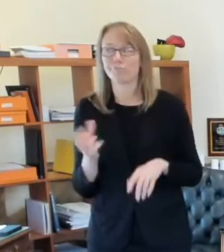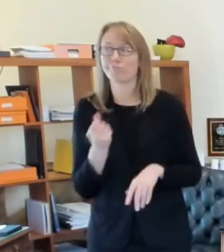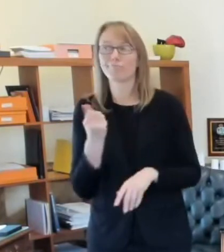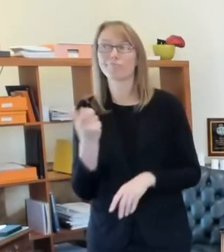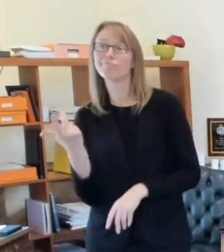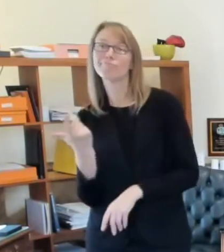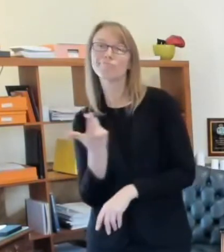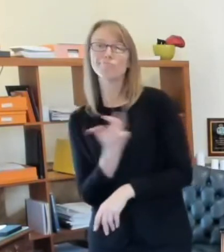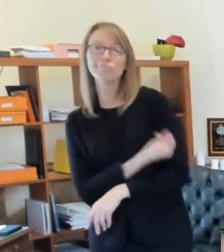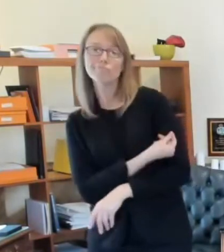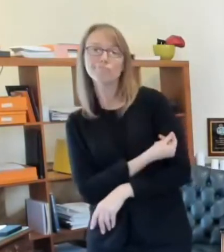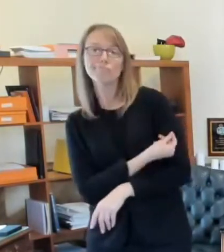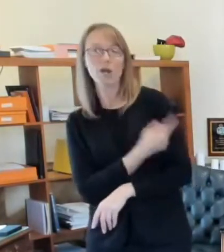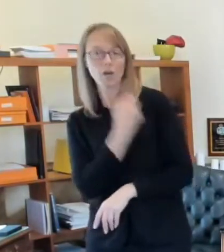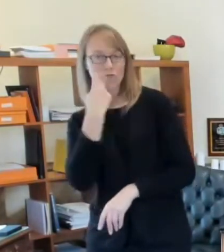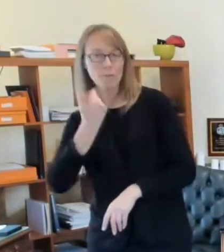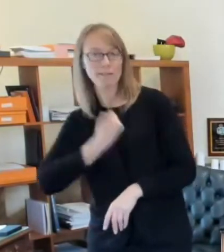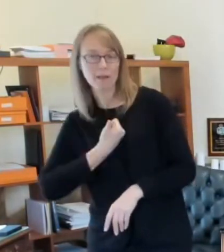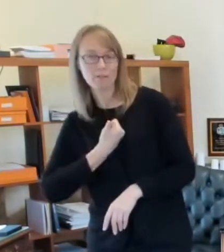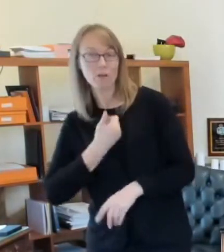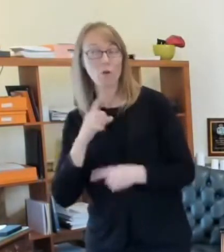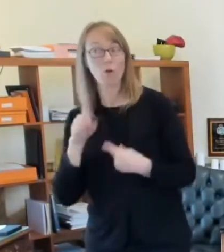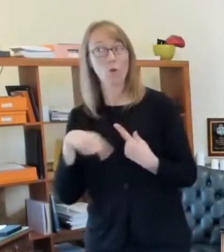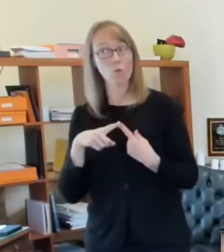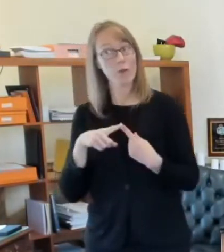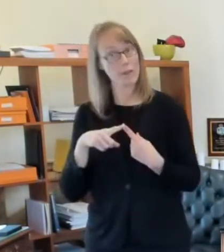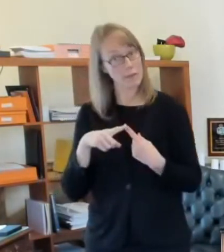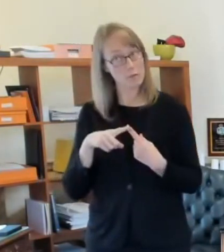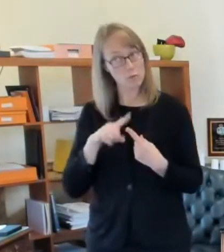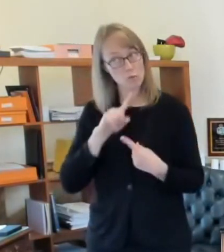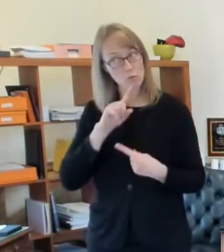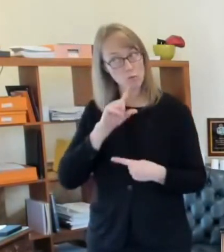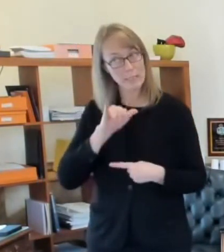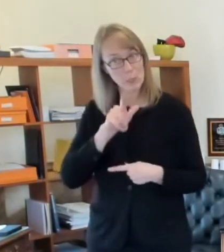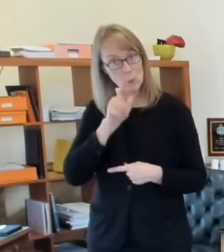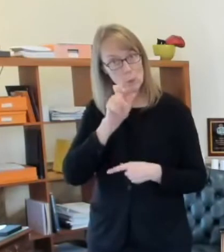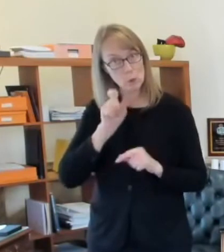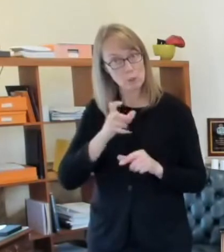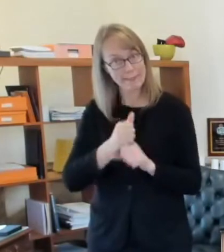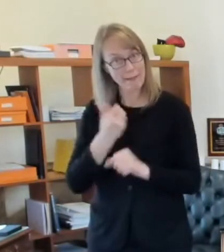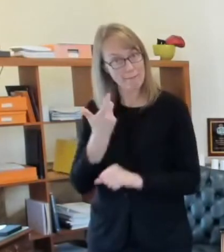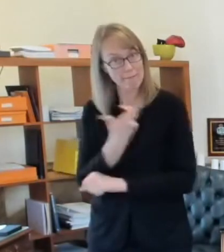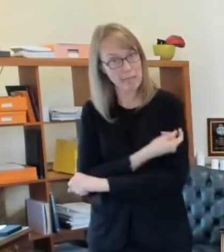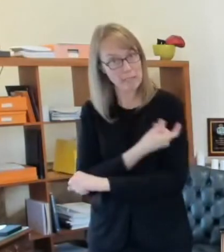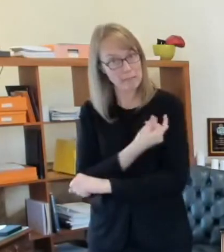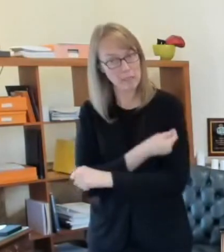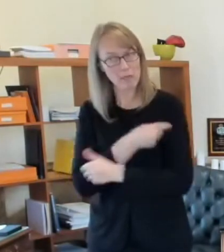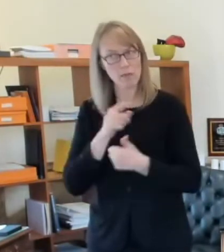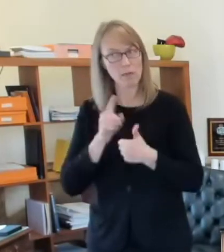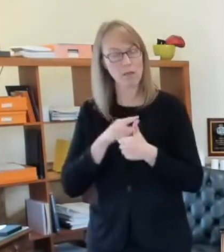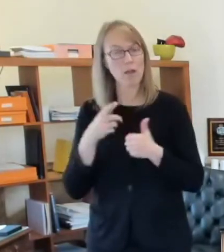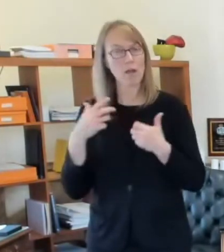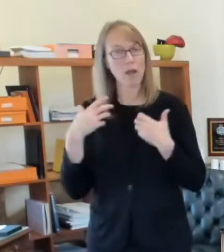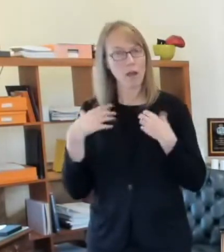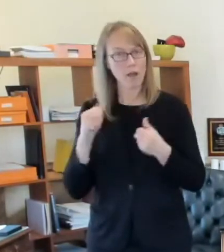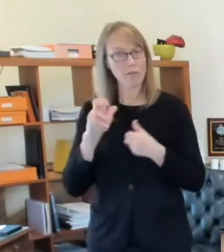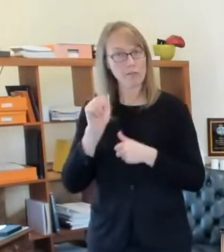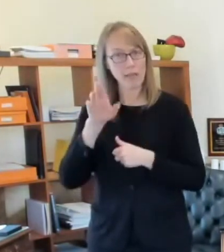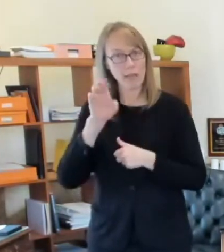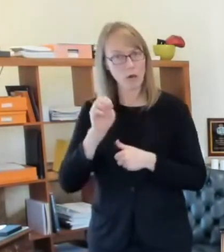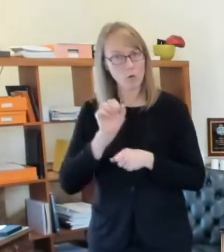worker or a firefighter or law enforcement. I don't want to take a